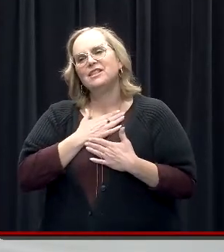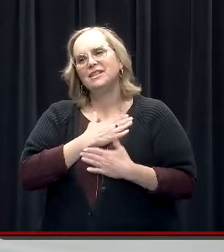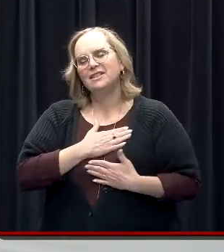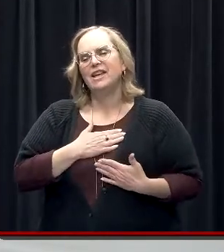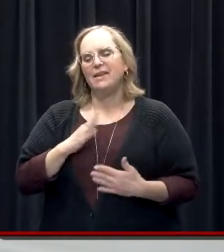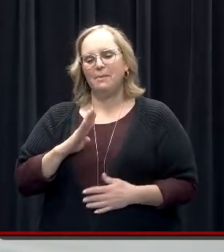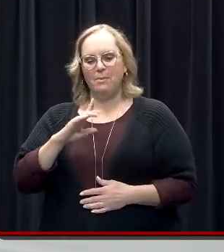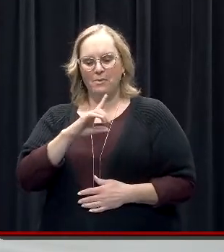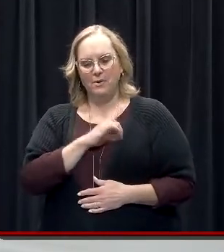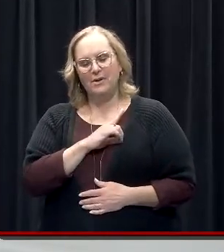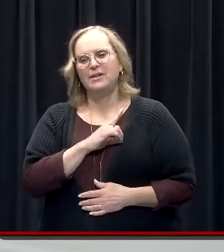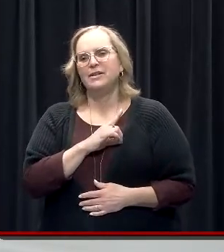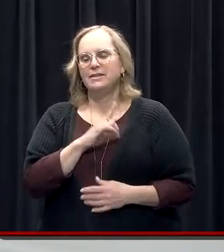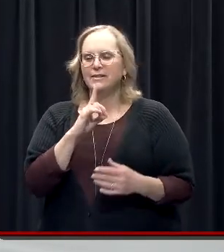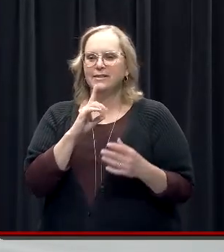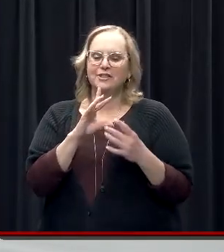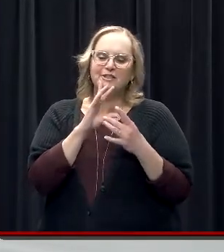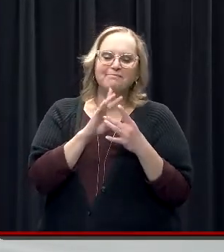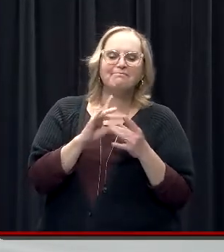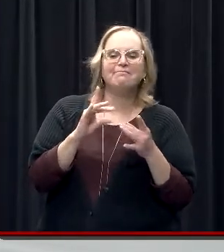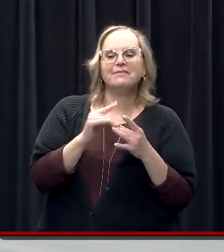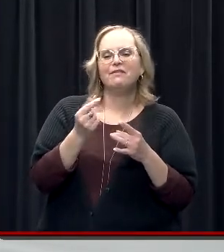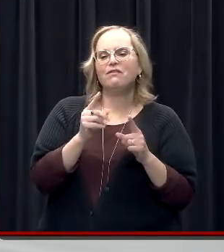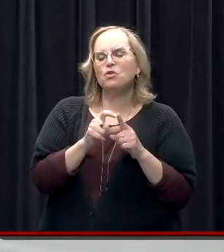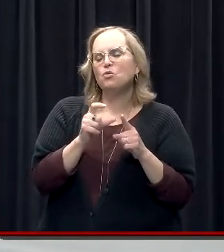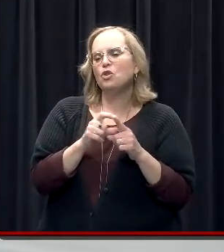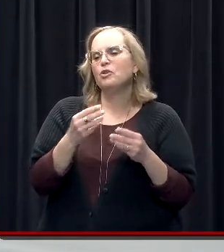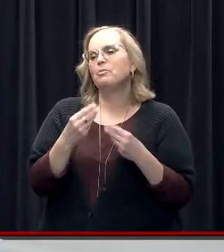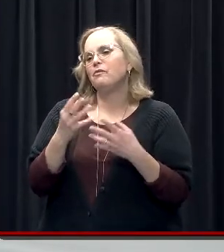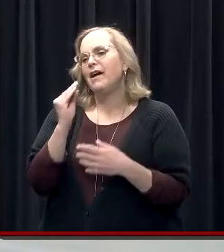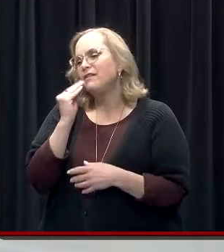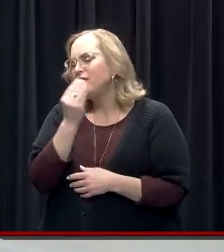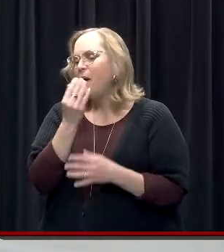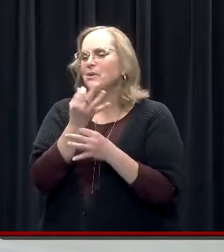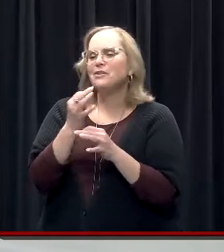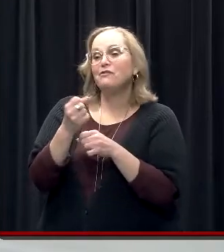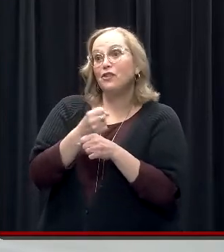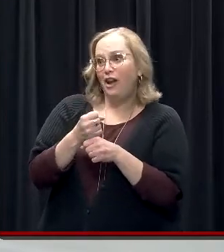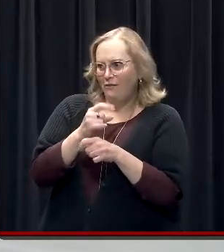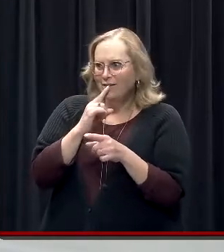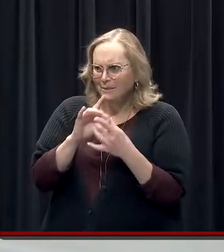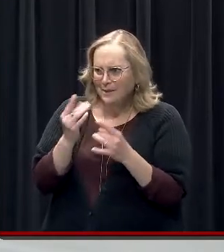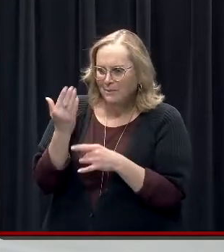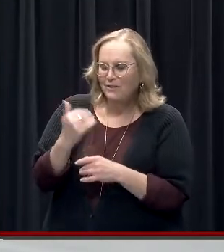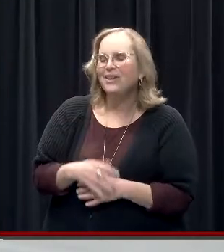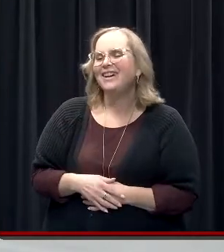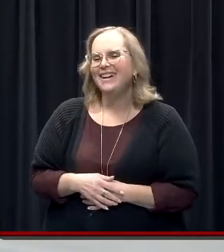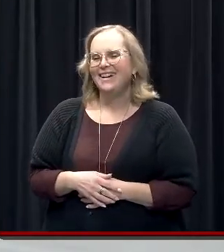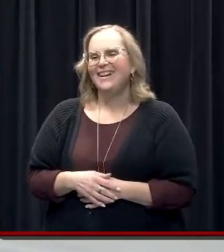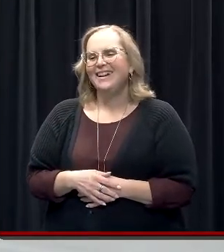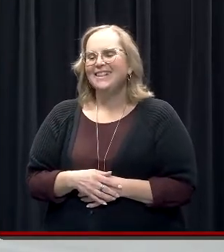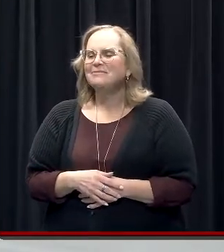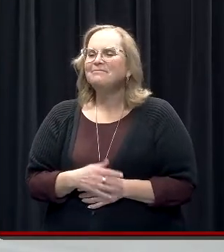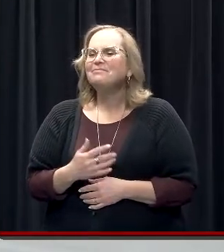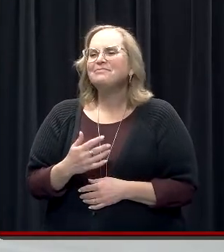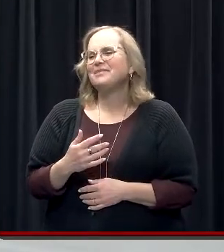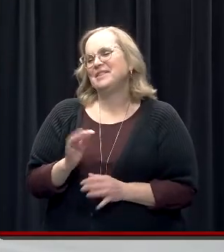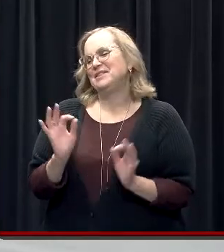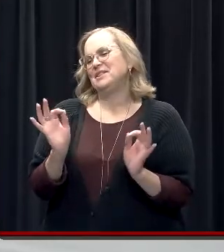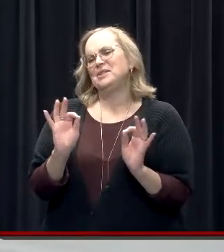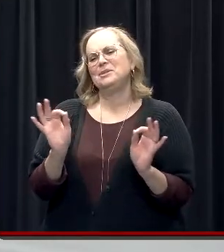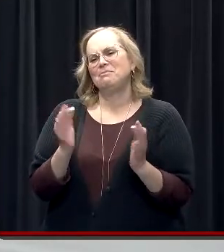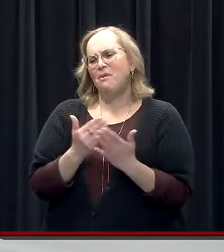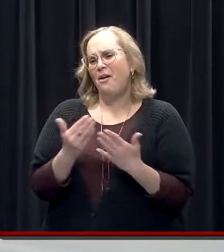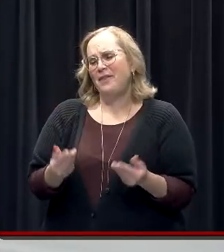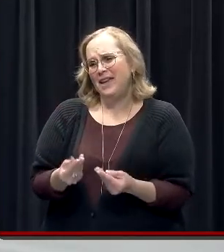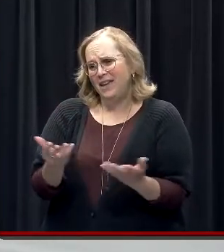know, saying a few words, providing flowers and free coffee, as I mentioned earlier, you know, is such a small thing